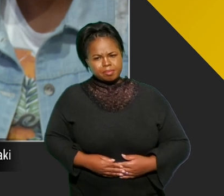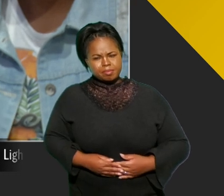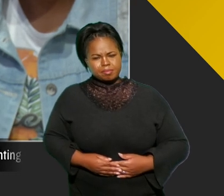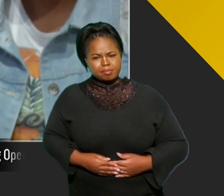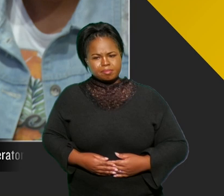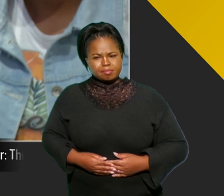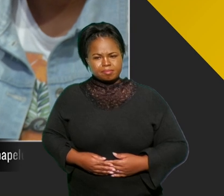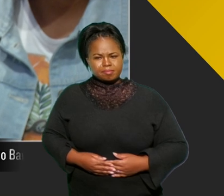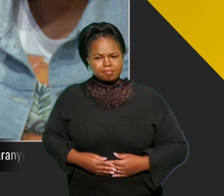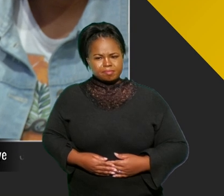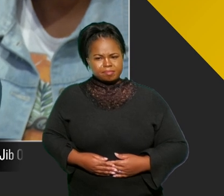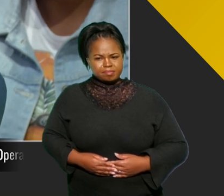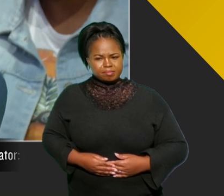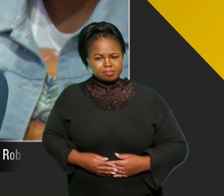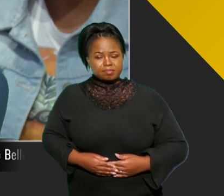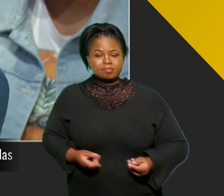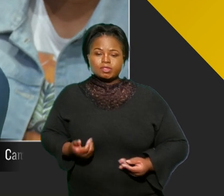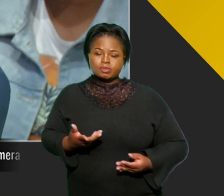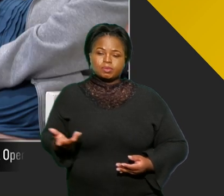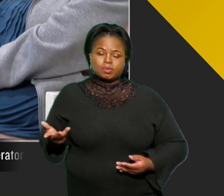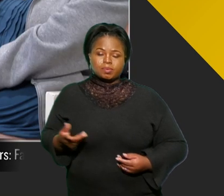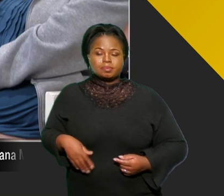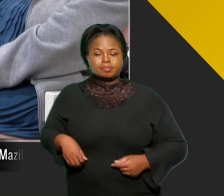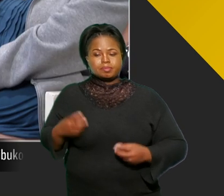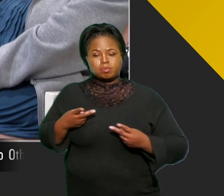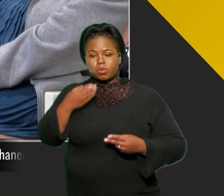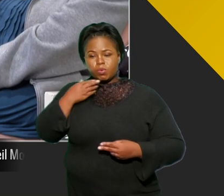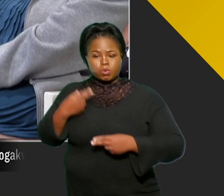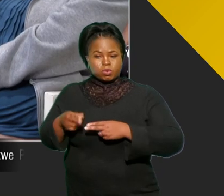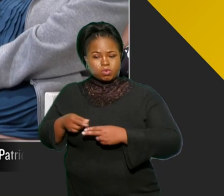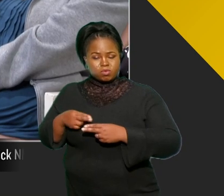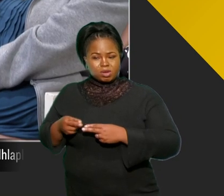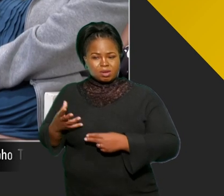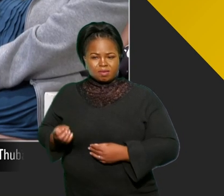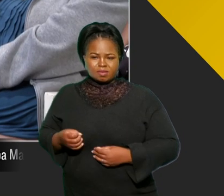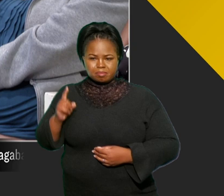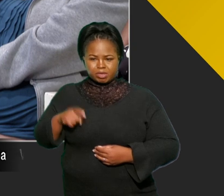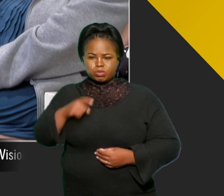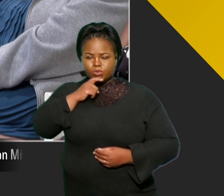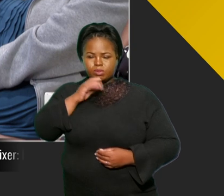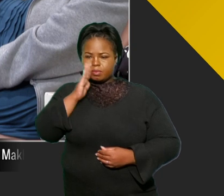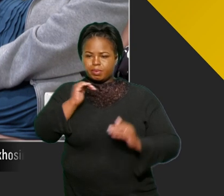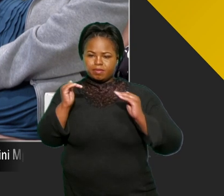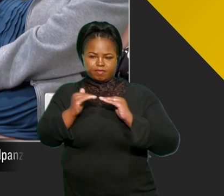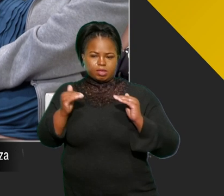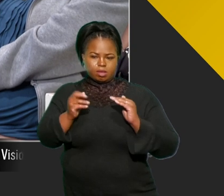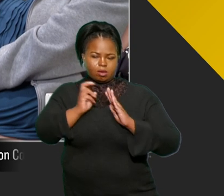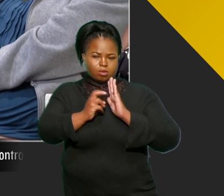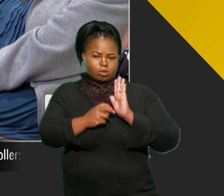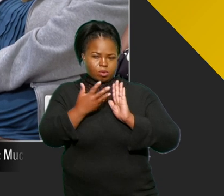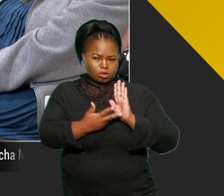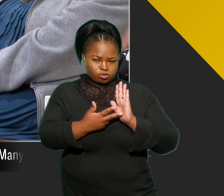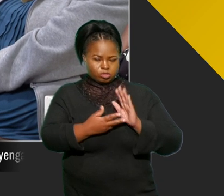So what AMA tenants have as an option is to use the unfair regulation as